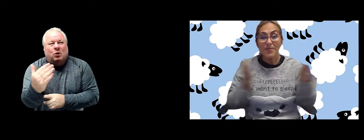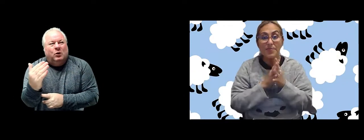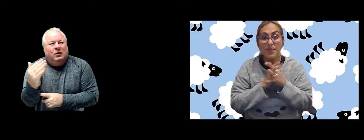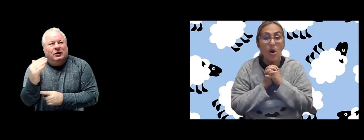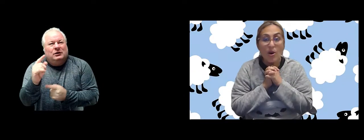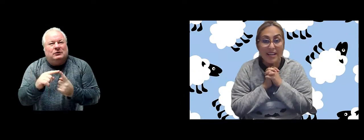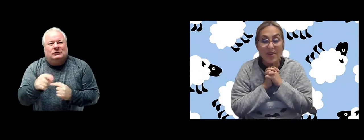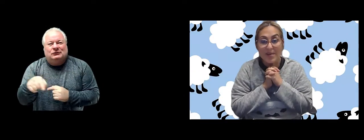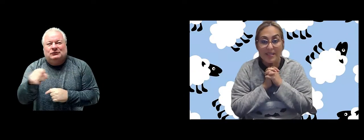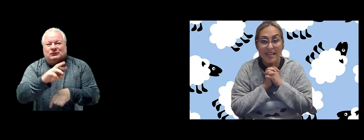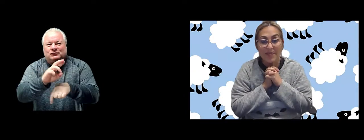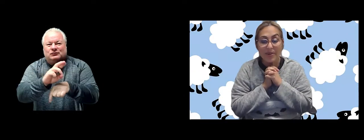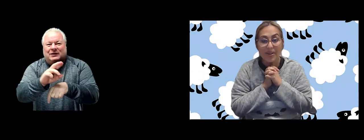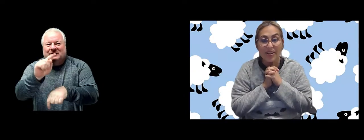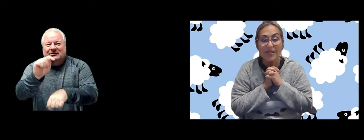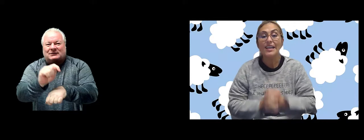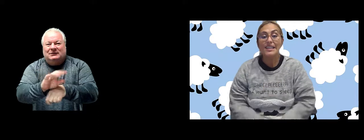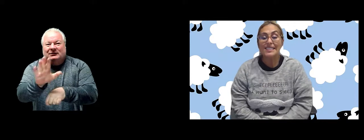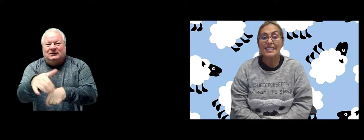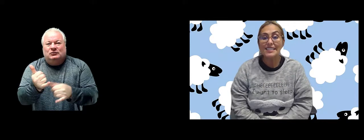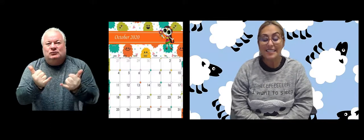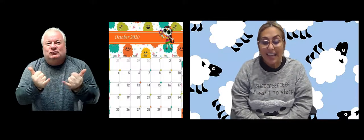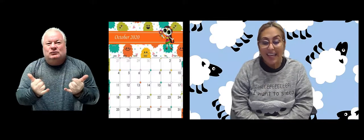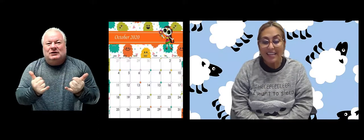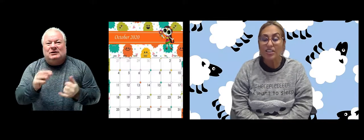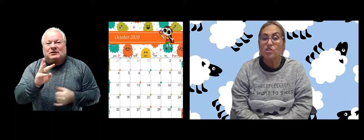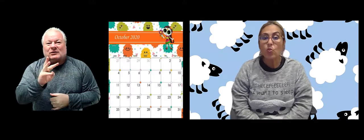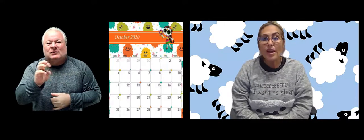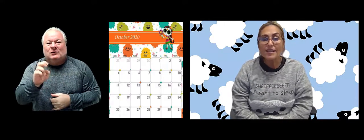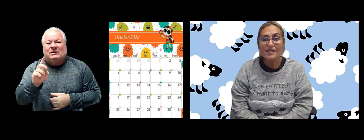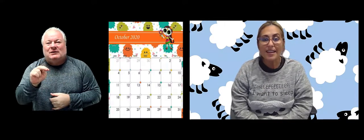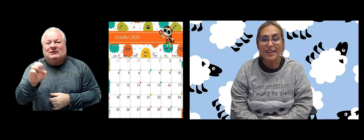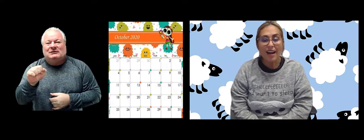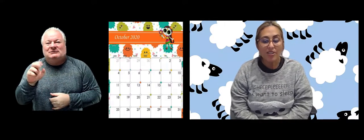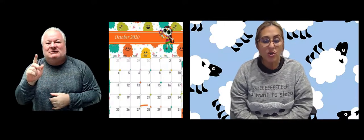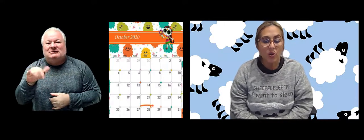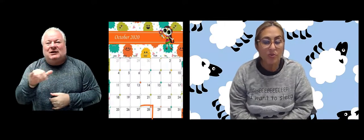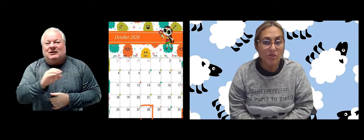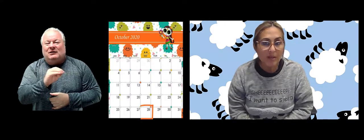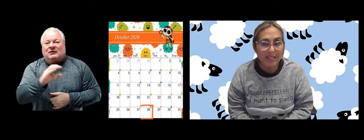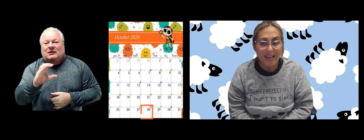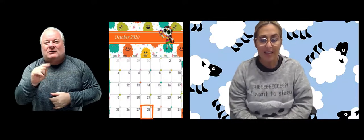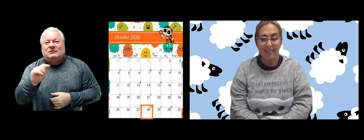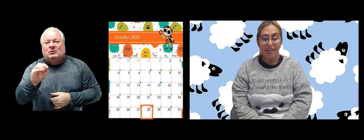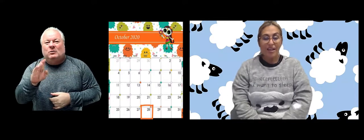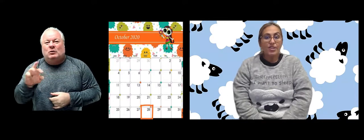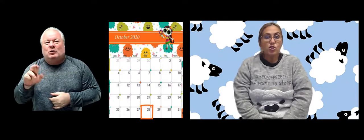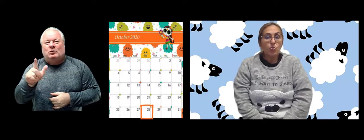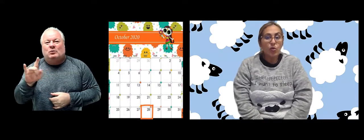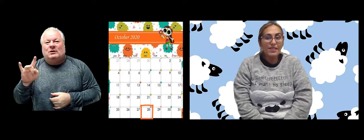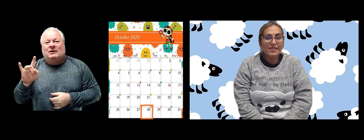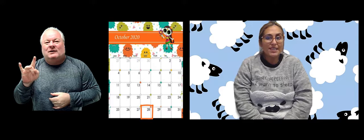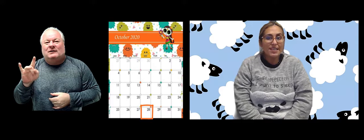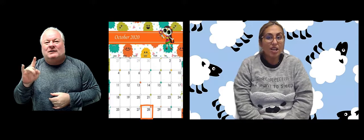Good morning, Raymond Temple. Today is Wednesday, October 28th,